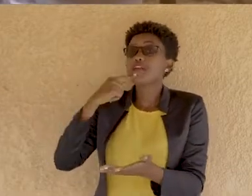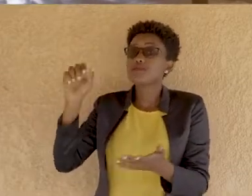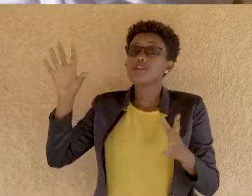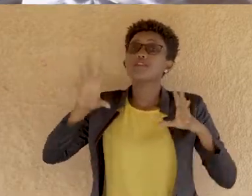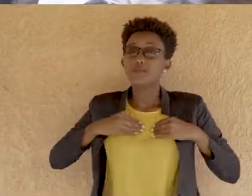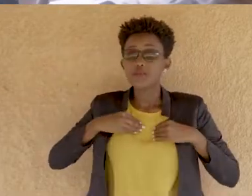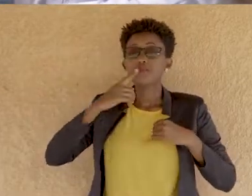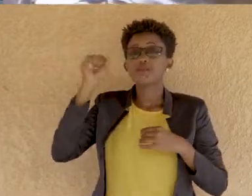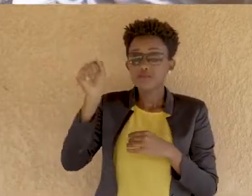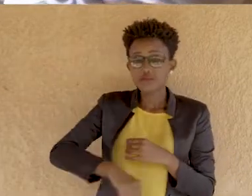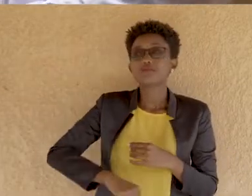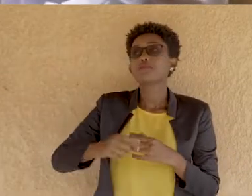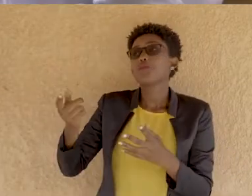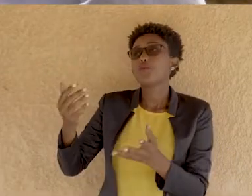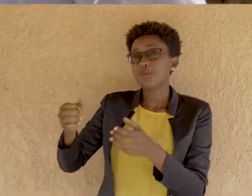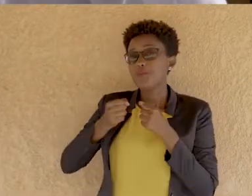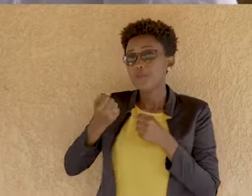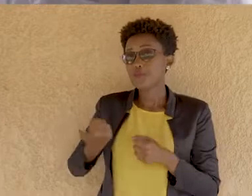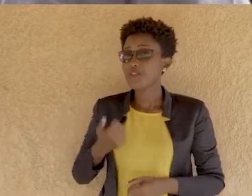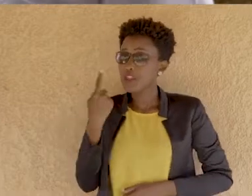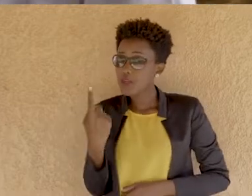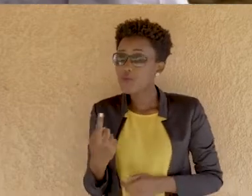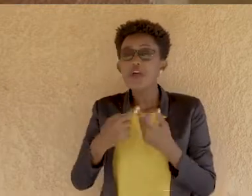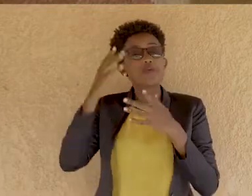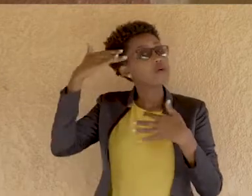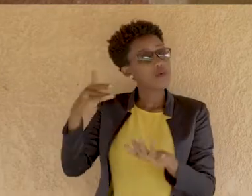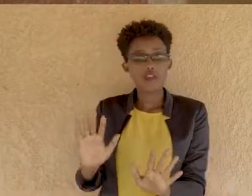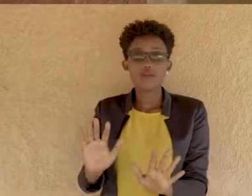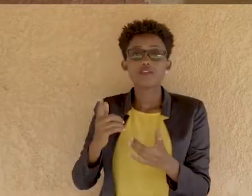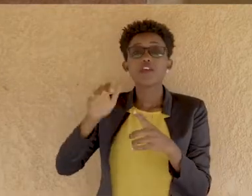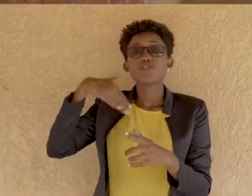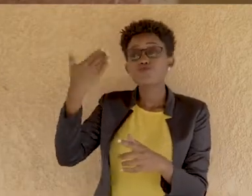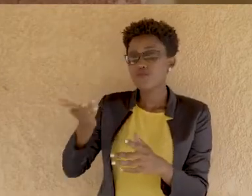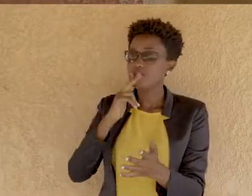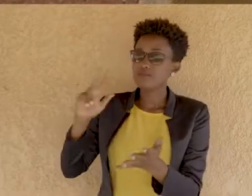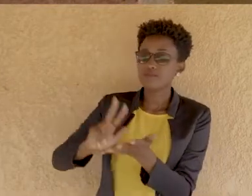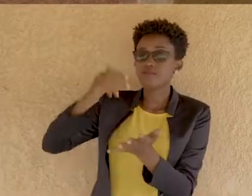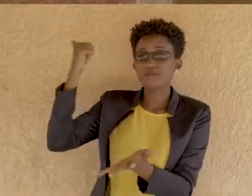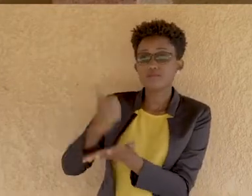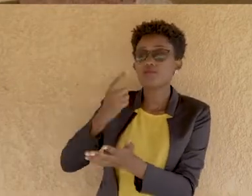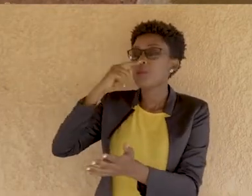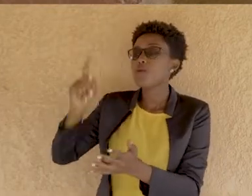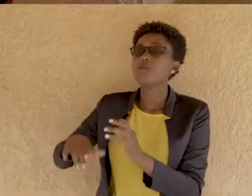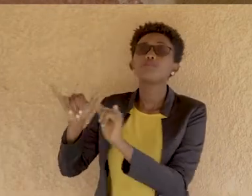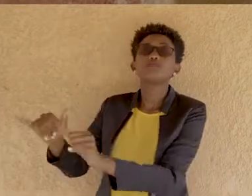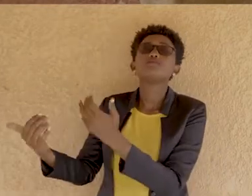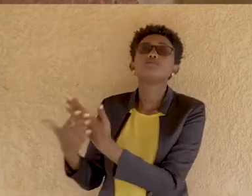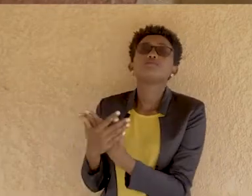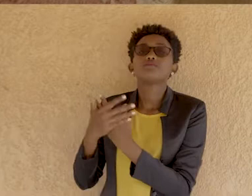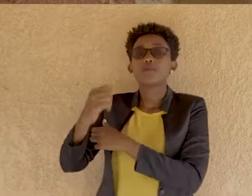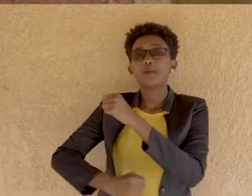girls. This plea led the Gasabo Intermediate Court to sentence him to 12 years in prison instead of life